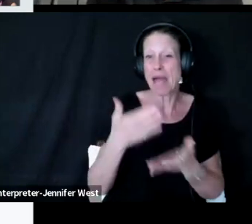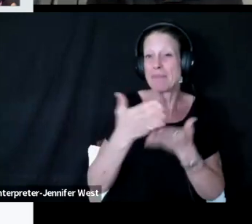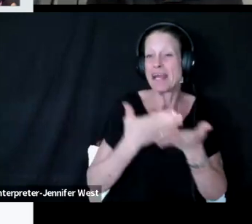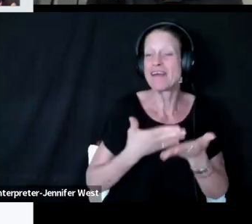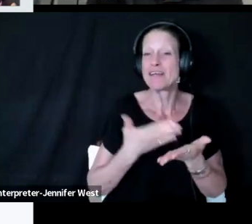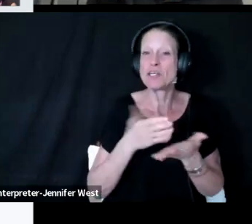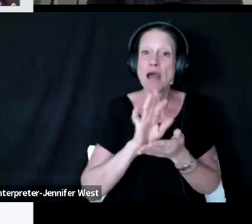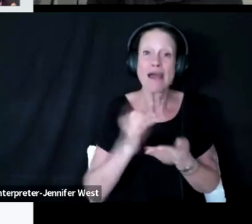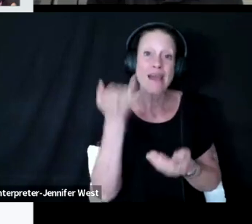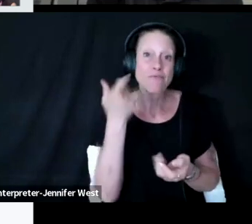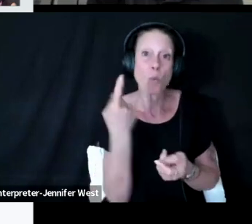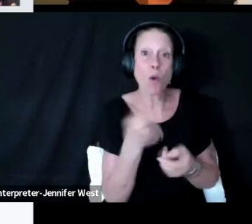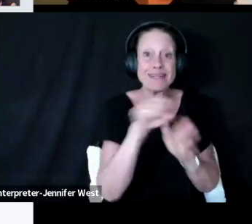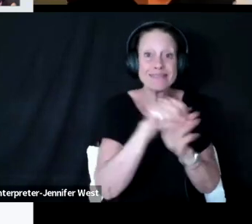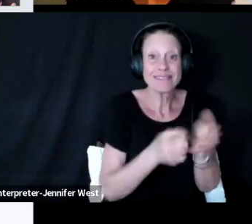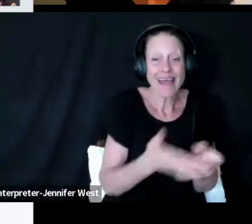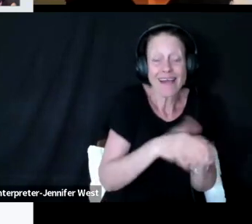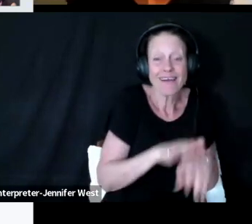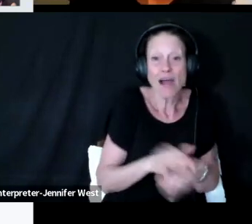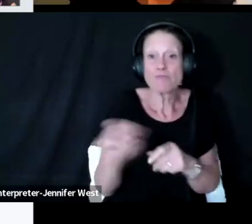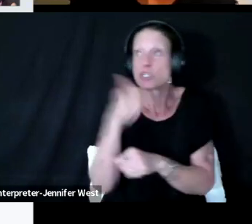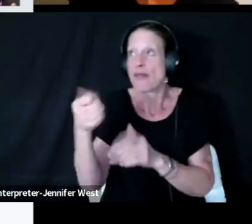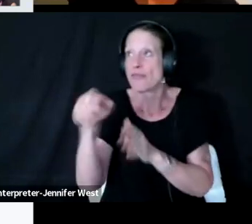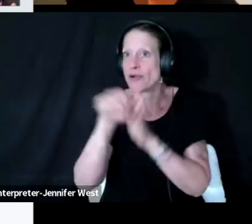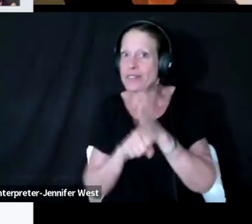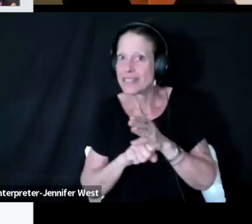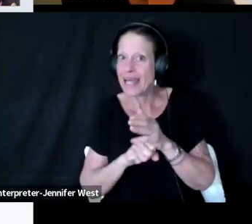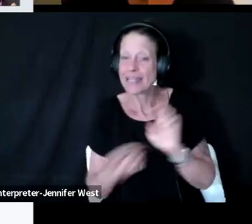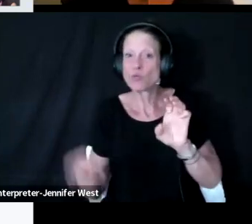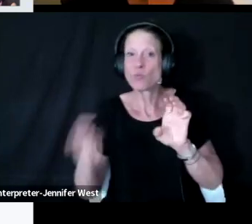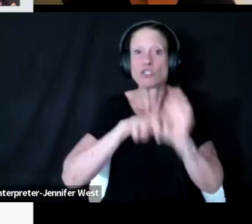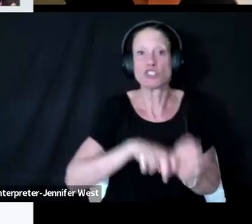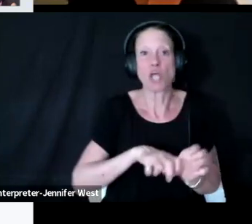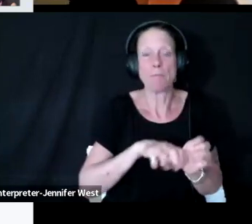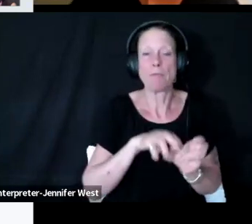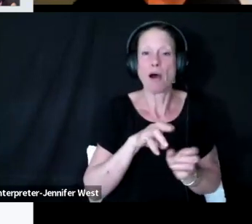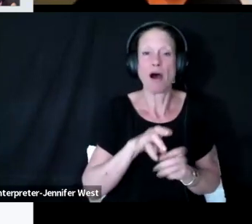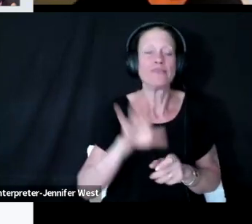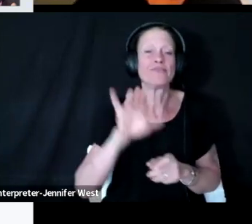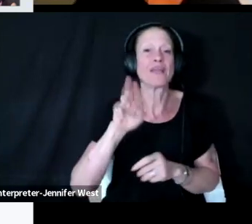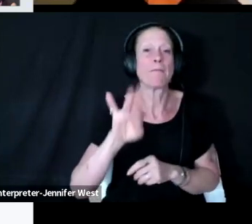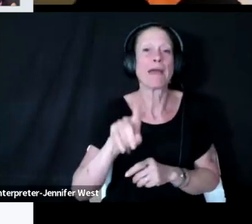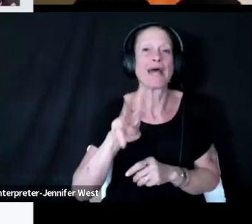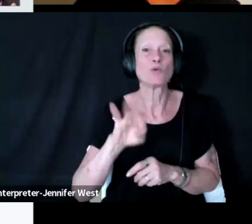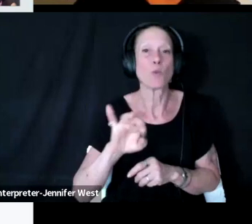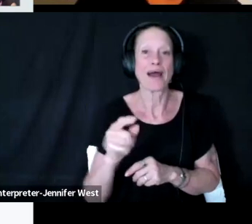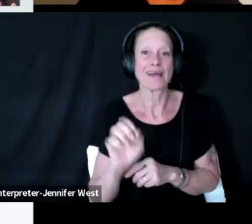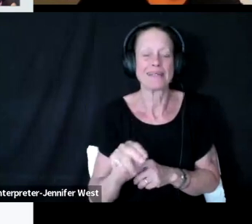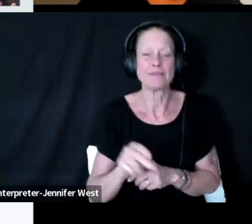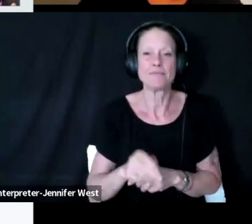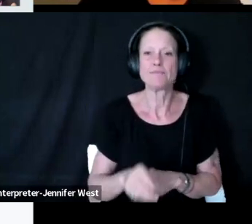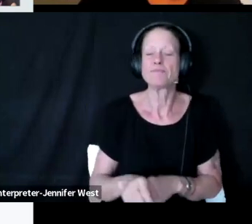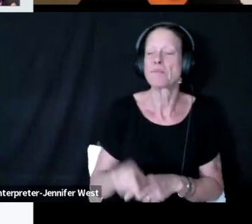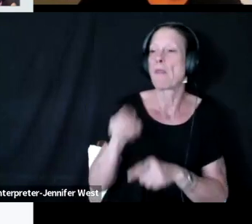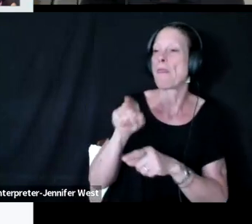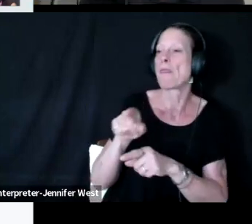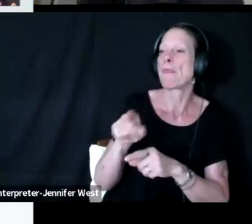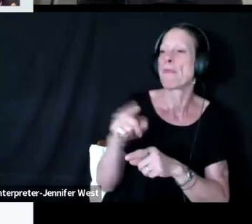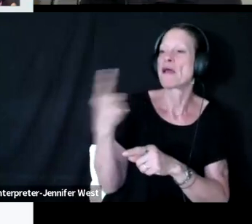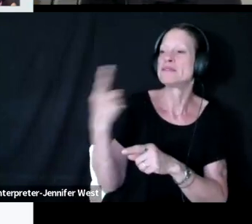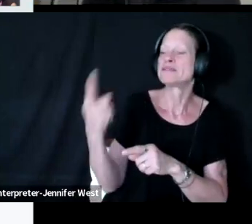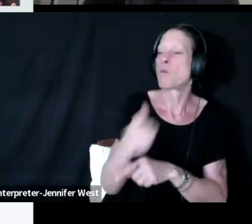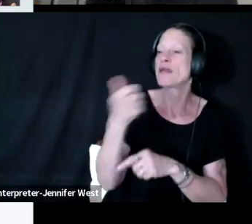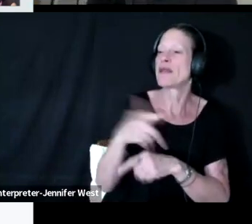So. Okay, and then can you discuss the safety of the site? Yeah,